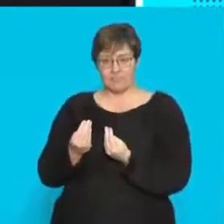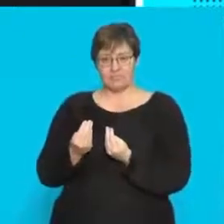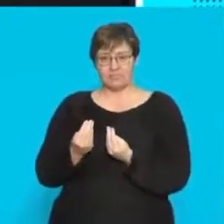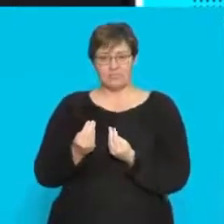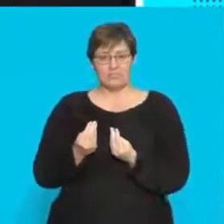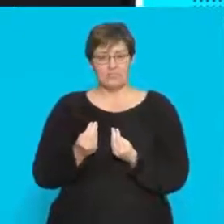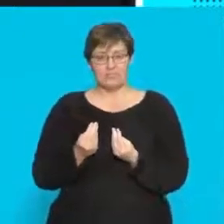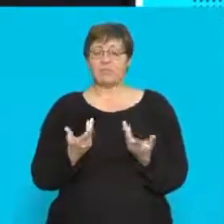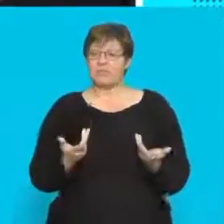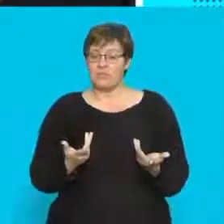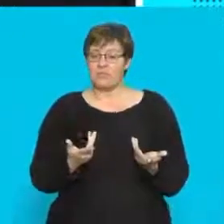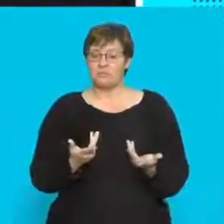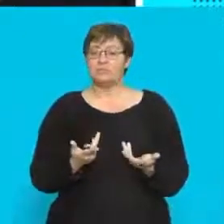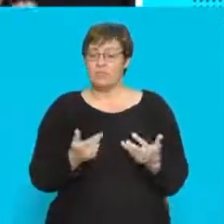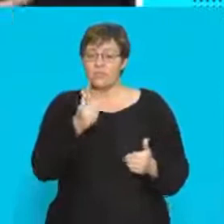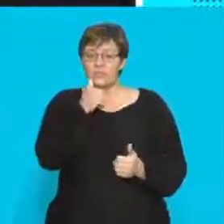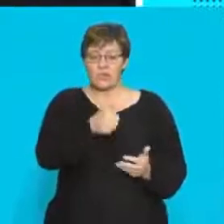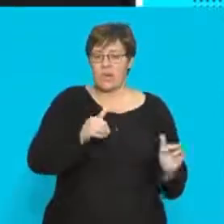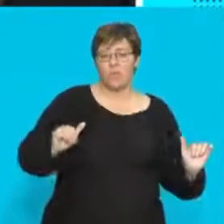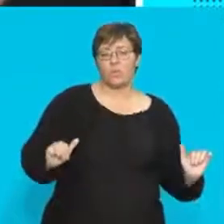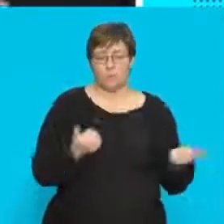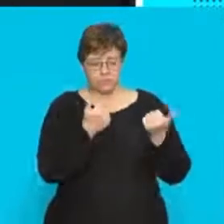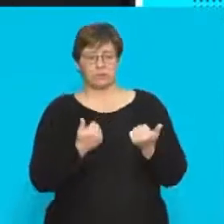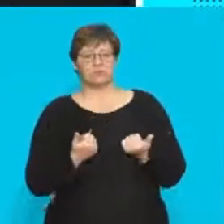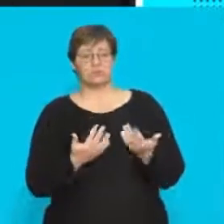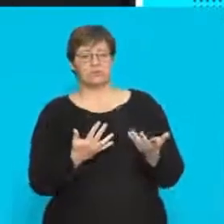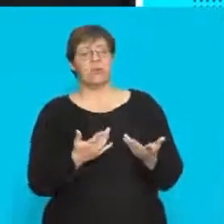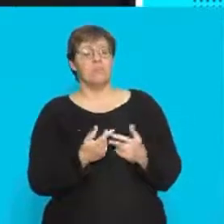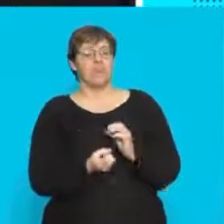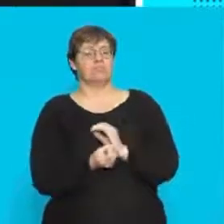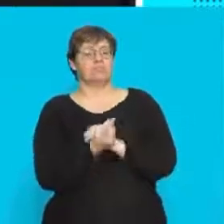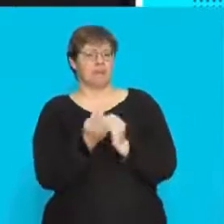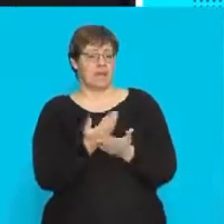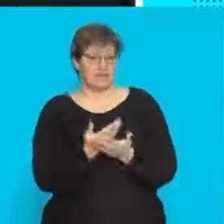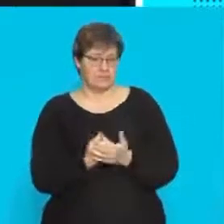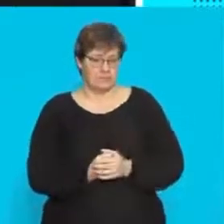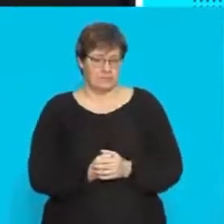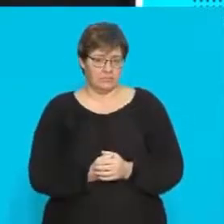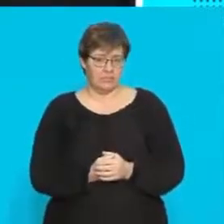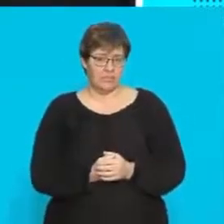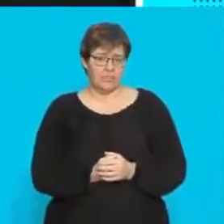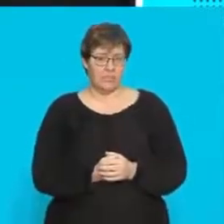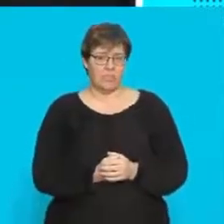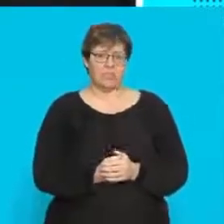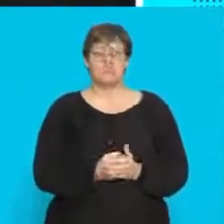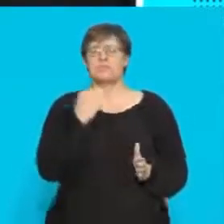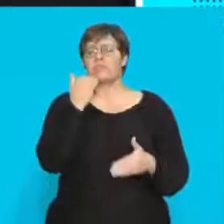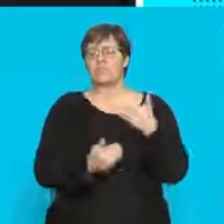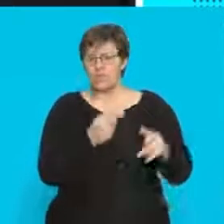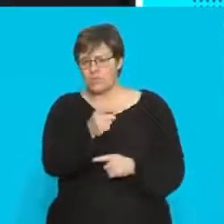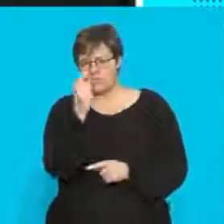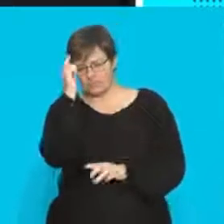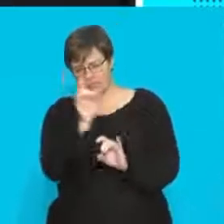new, something new that's really good in my crops could come about. So that's